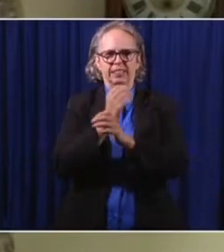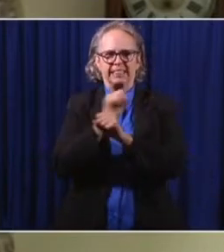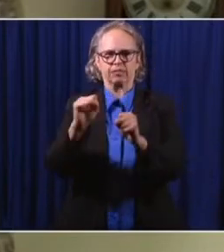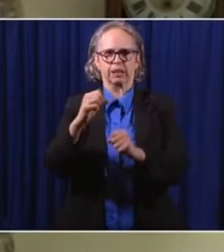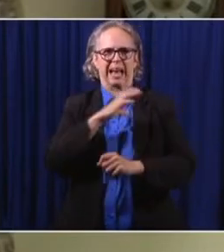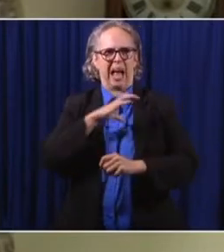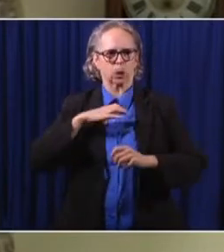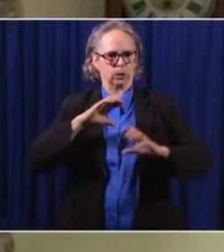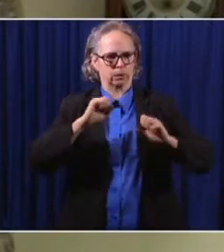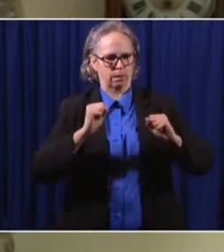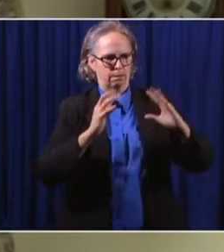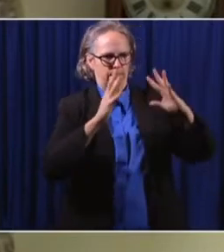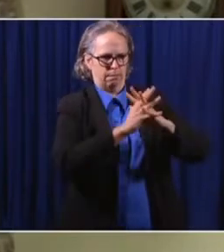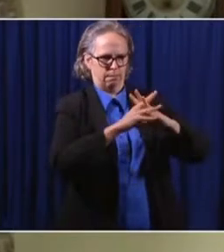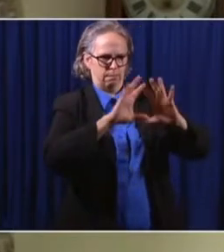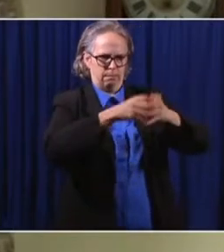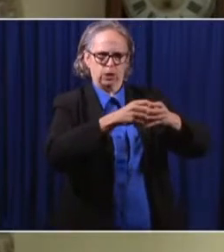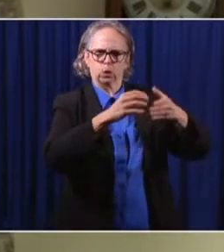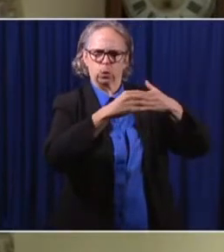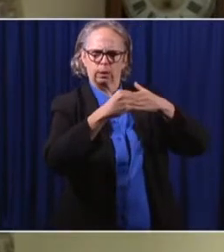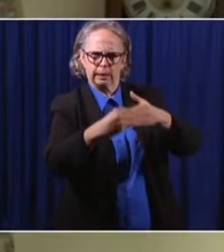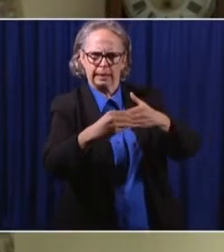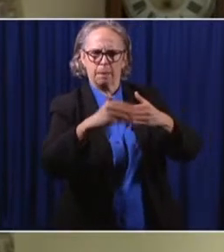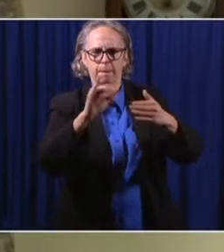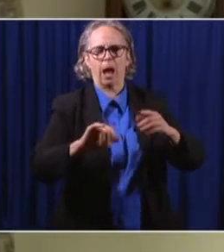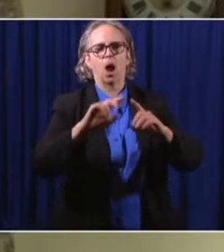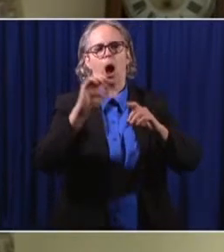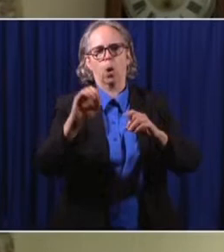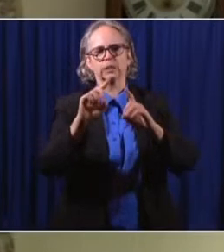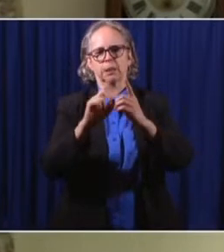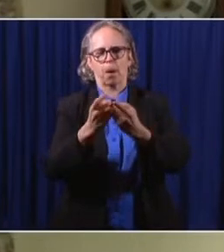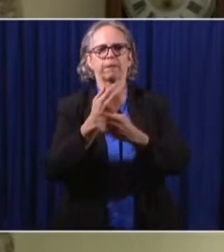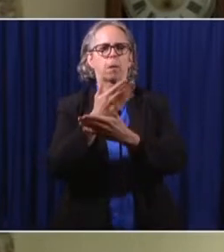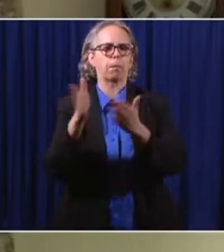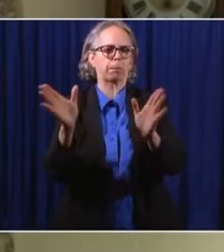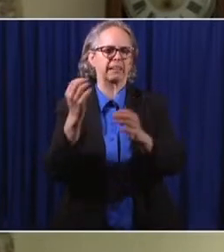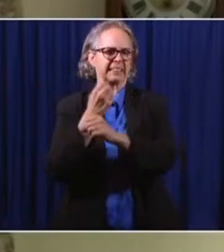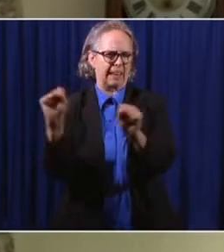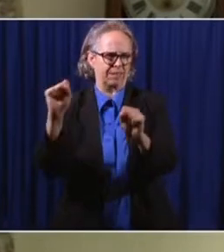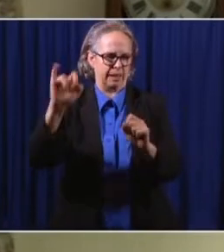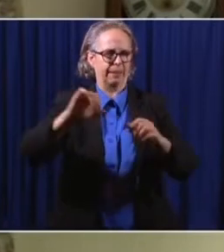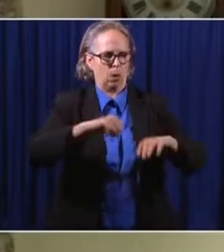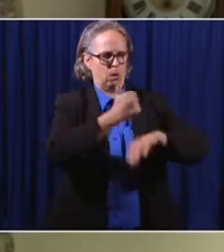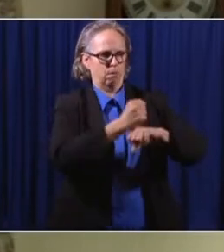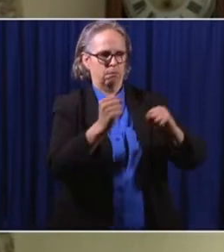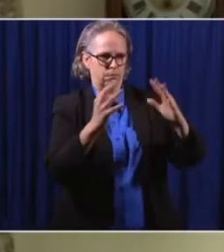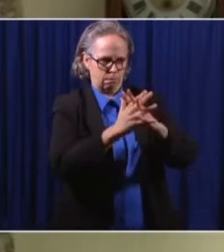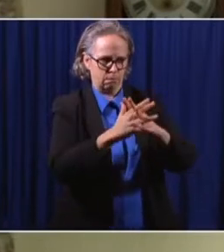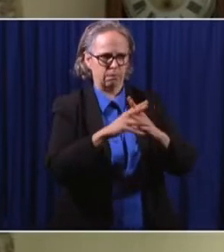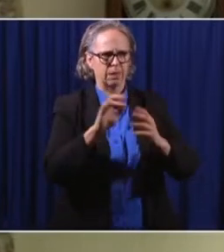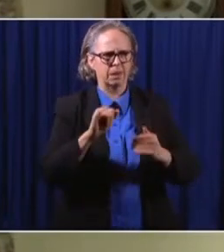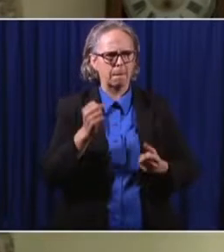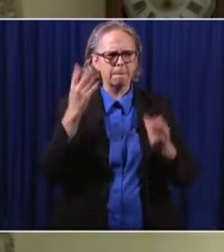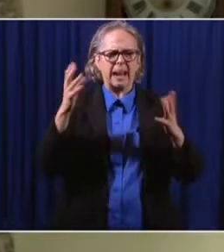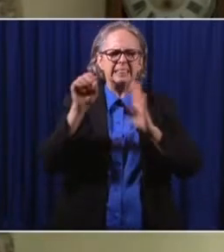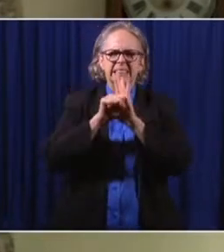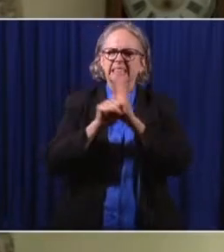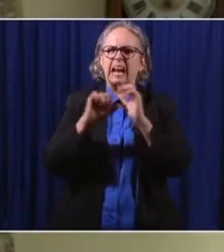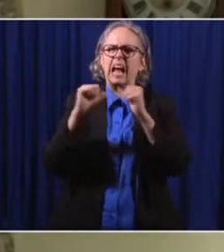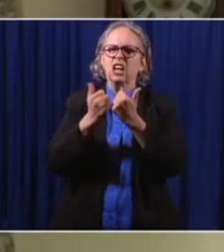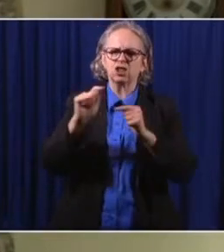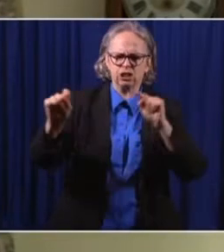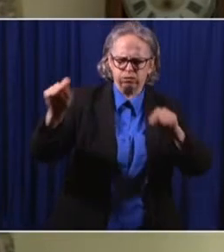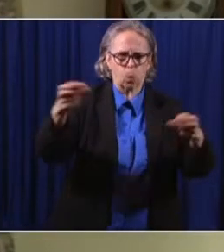Department of Public Safety. The council will be composed of representatives of several state agencies, as well as outside groups, including